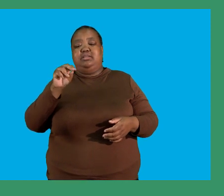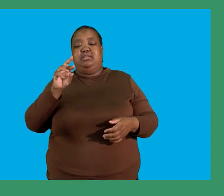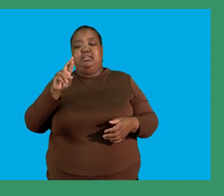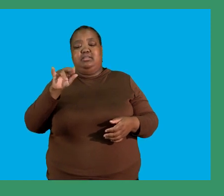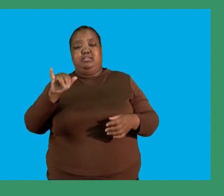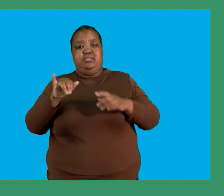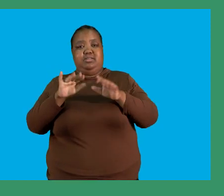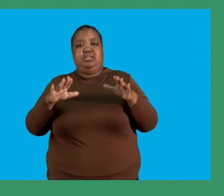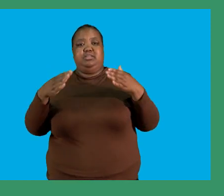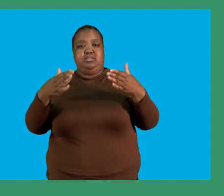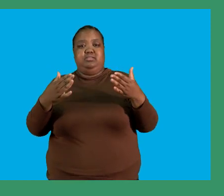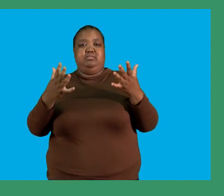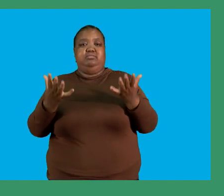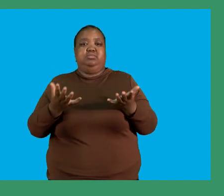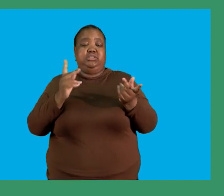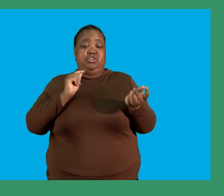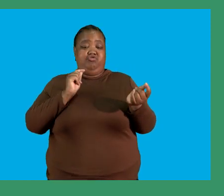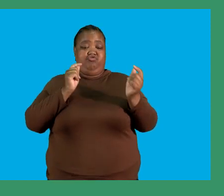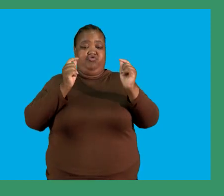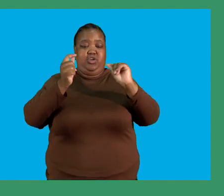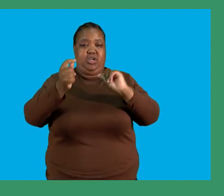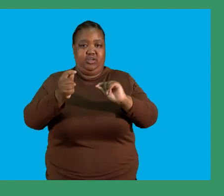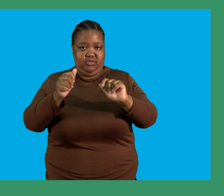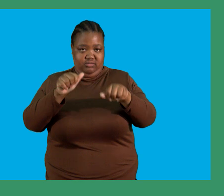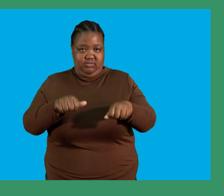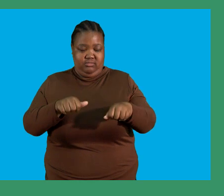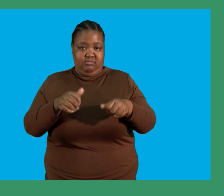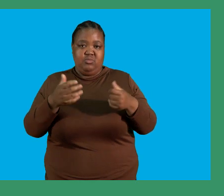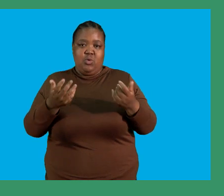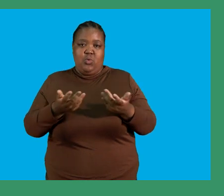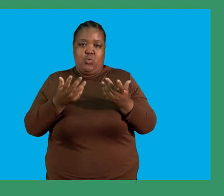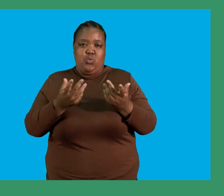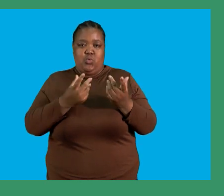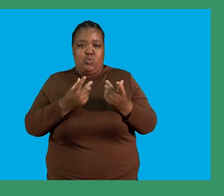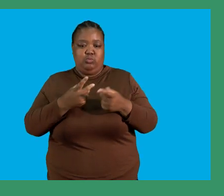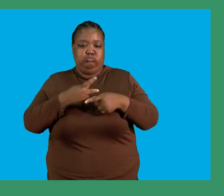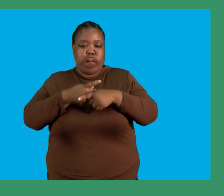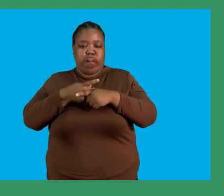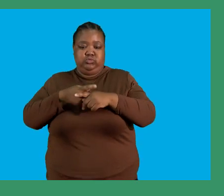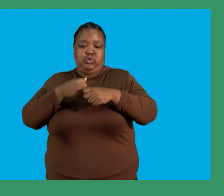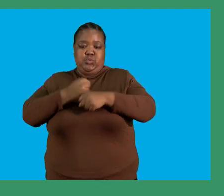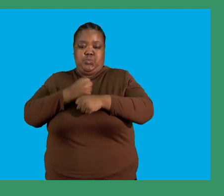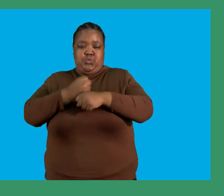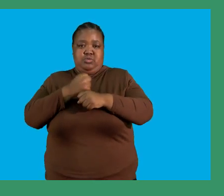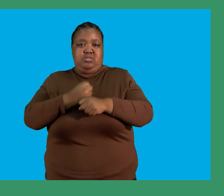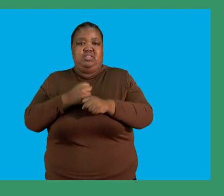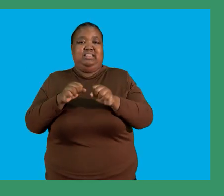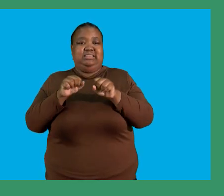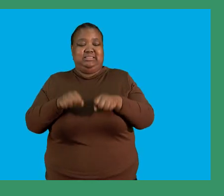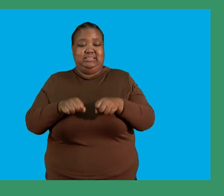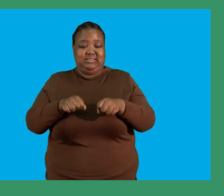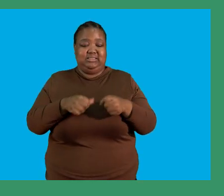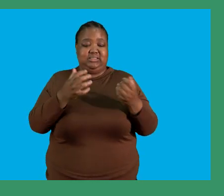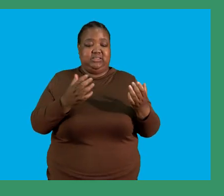said already that in the secondary sector, we deal with transforming or producing or